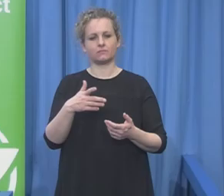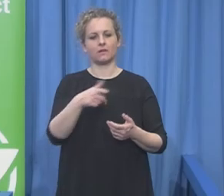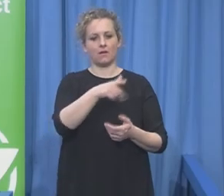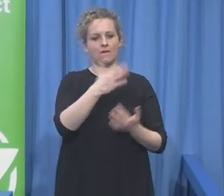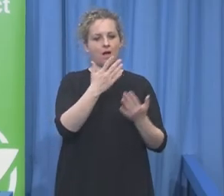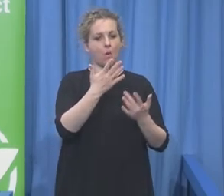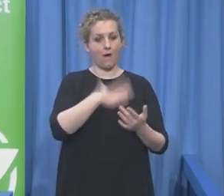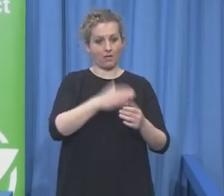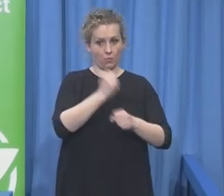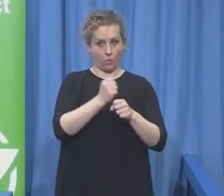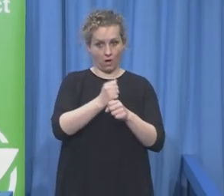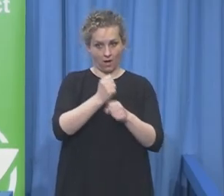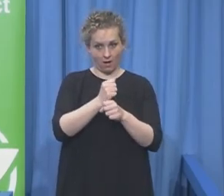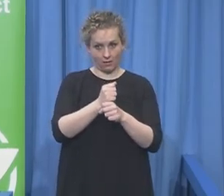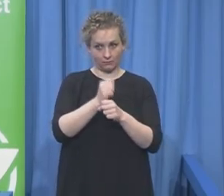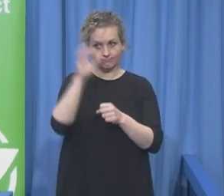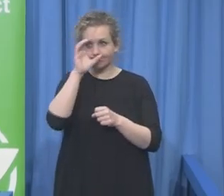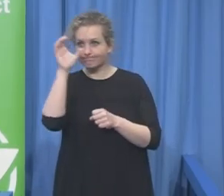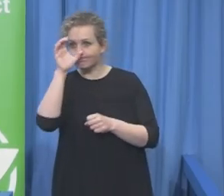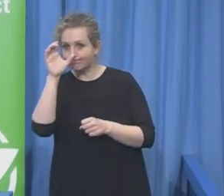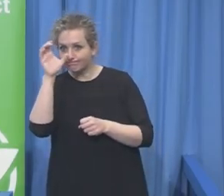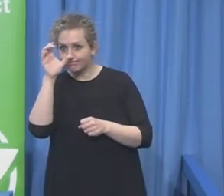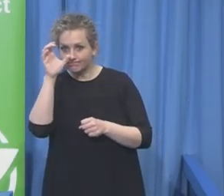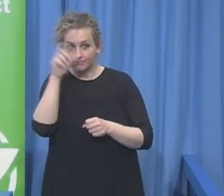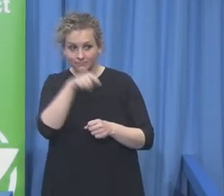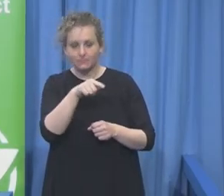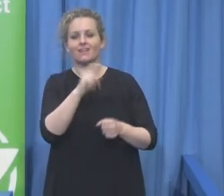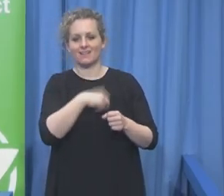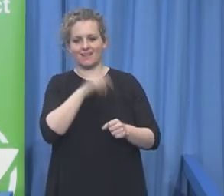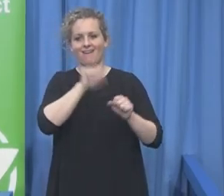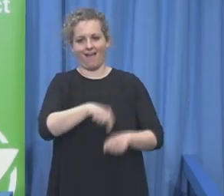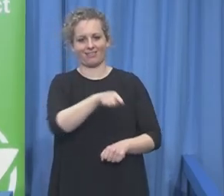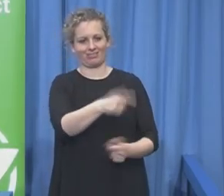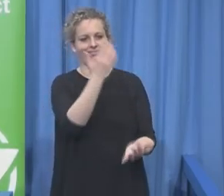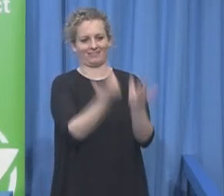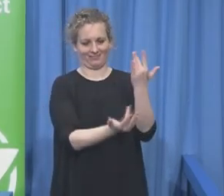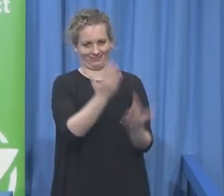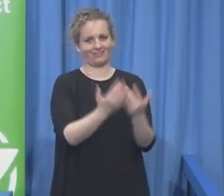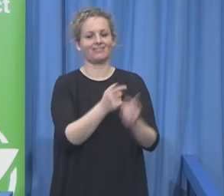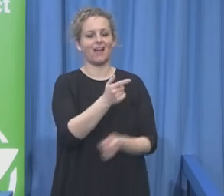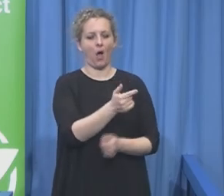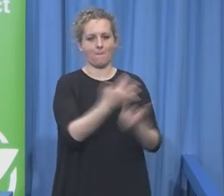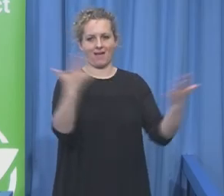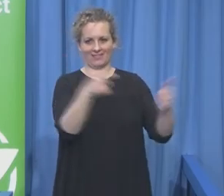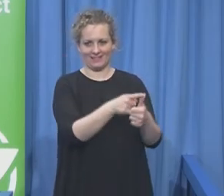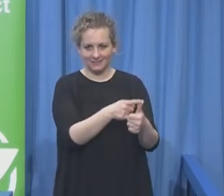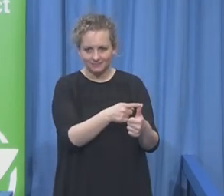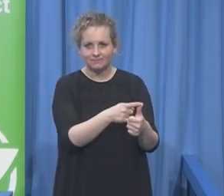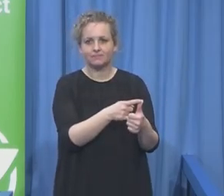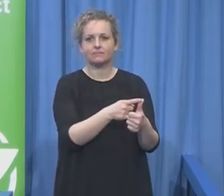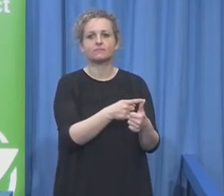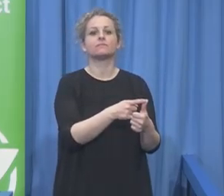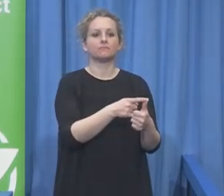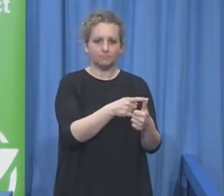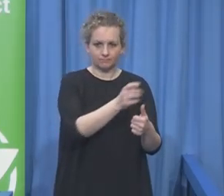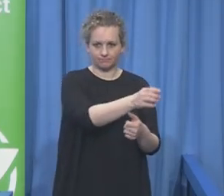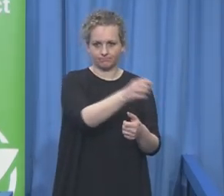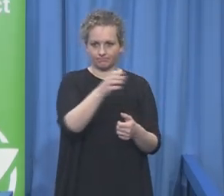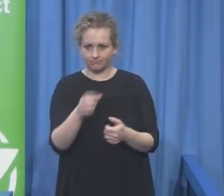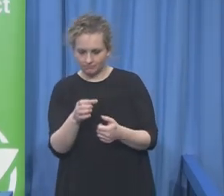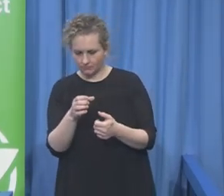created, and also across sectors, how many people we've been able to place. So definitely metrics on the number of people we've managed